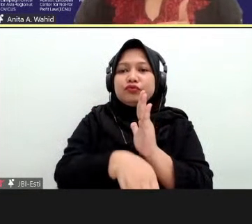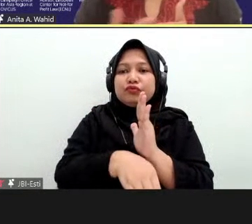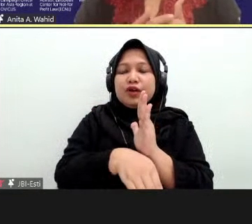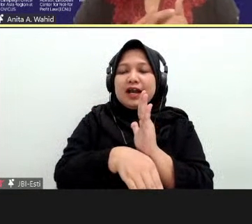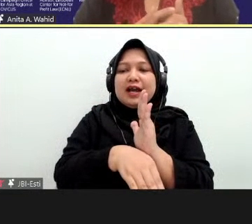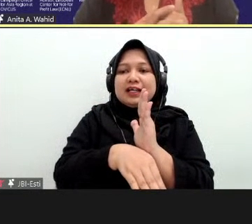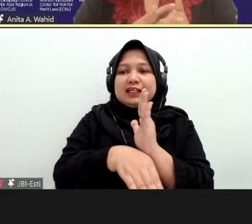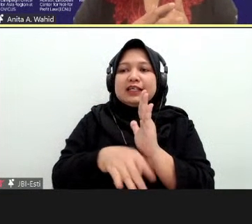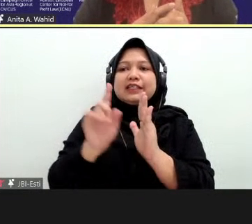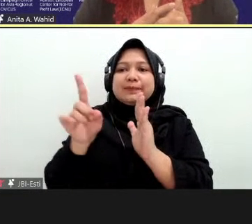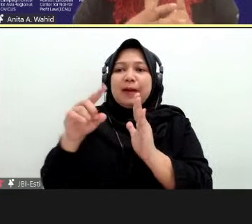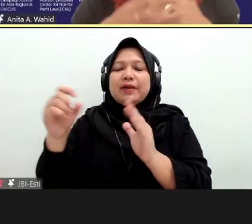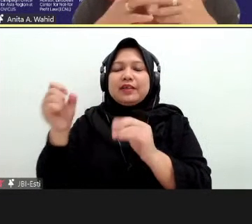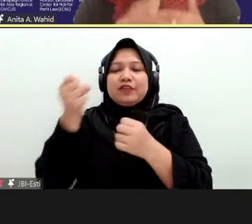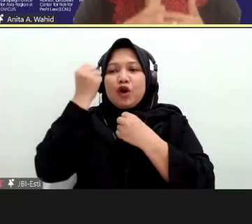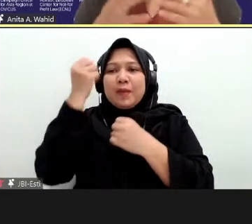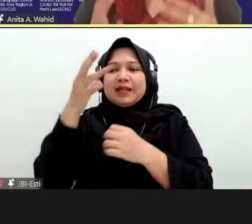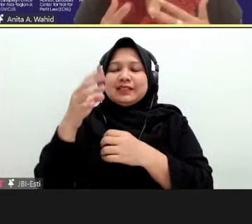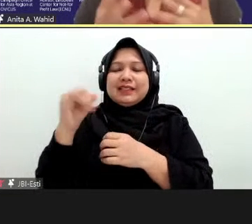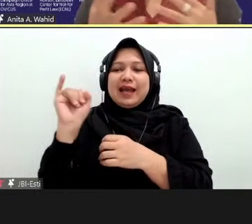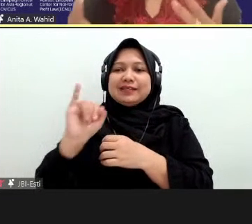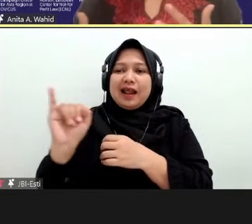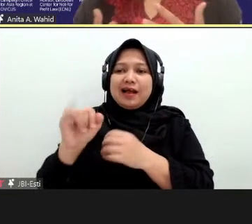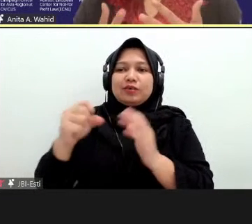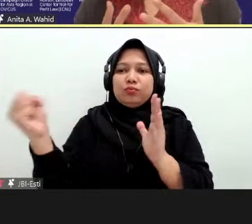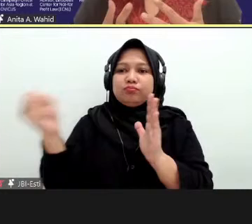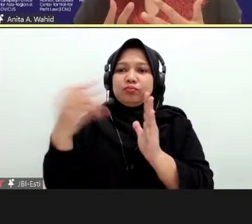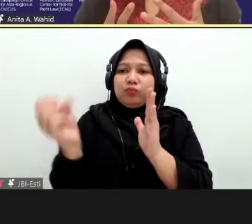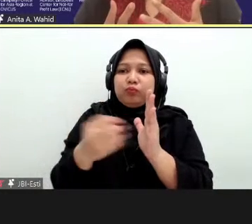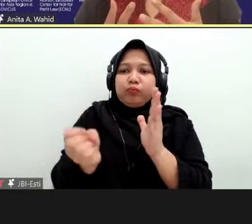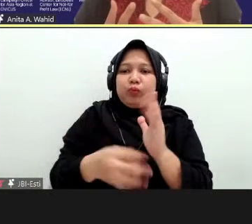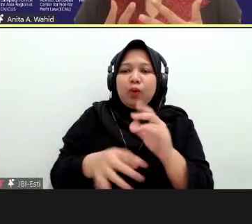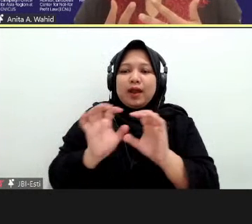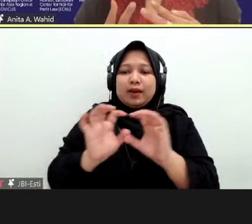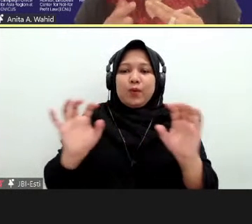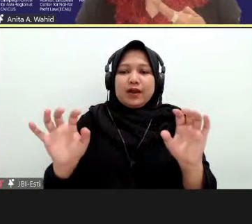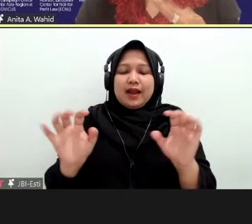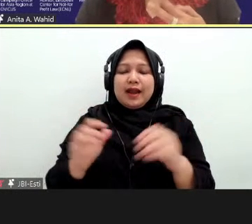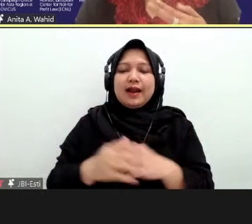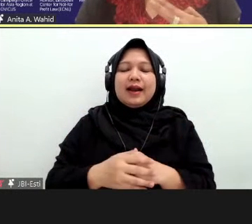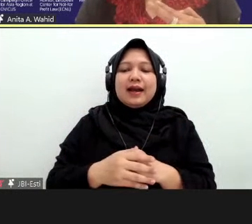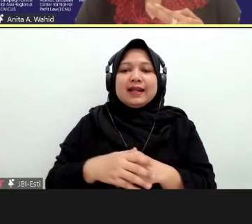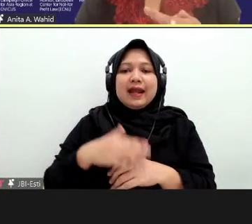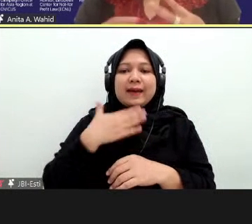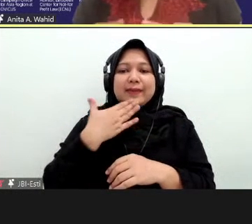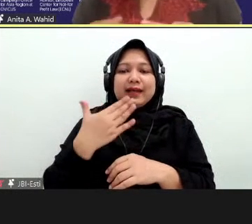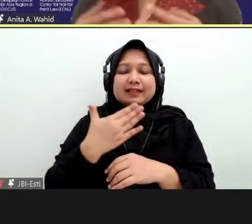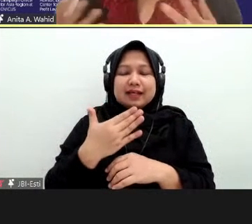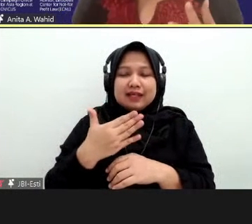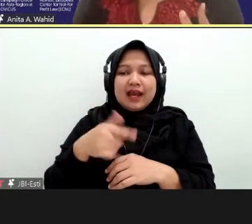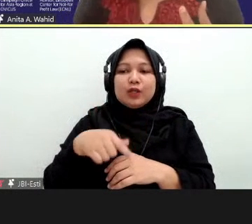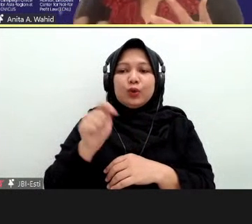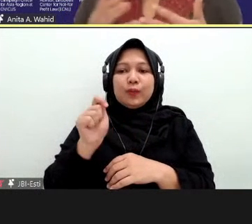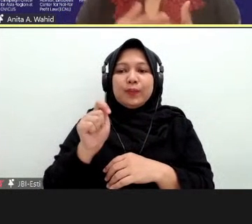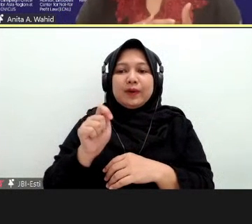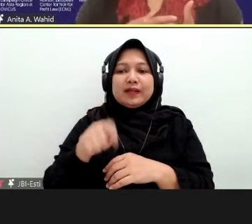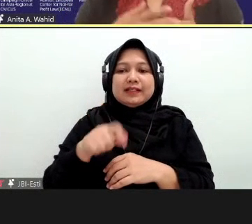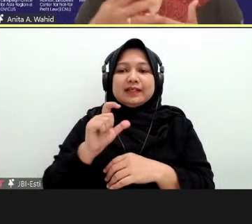cover those qualified news within this information's environment. And